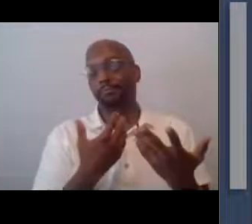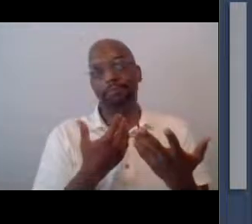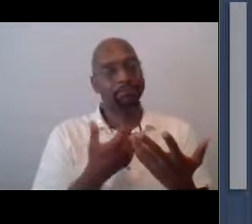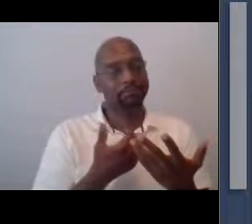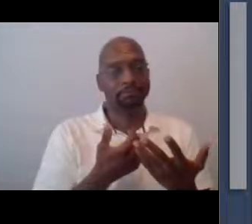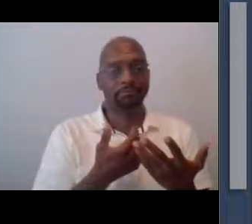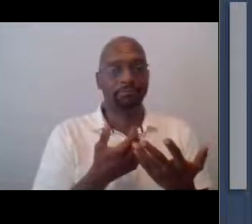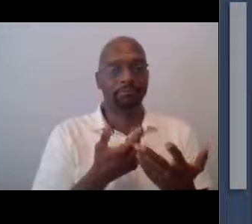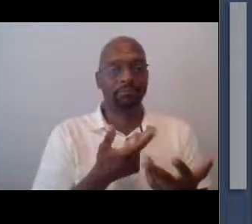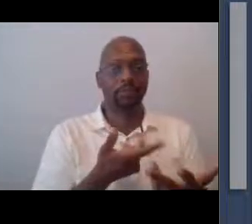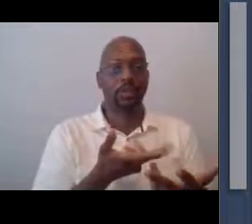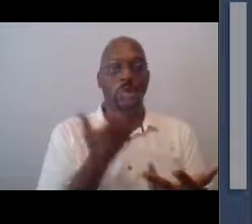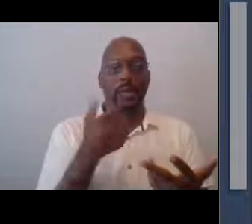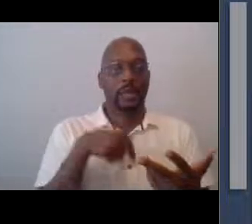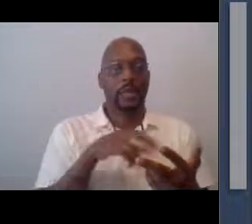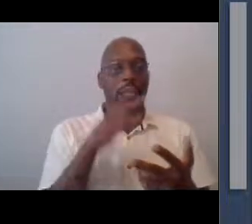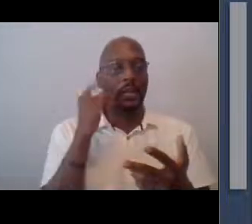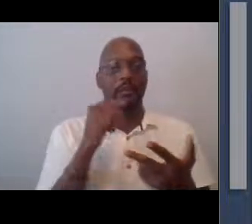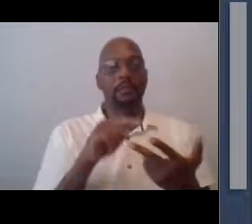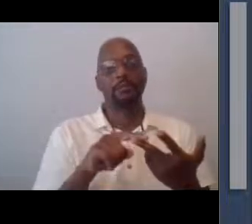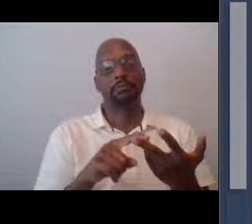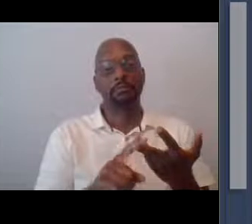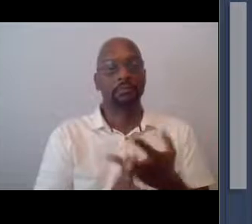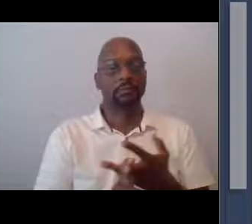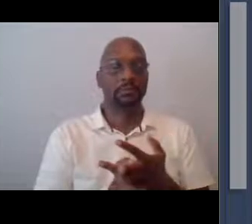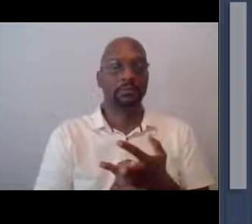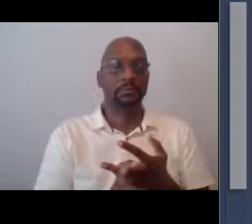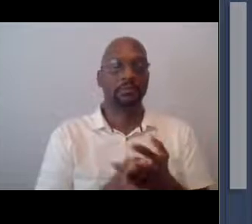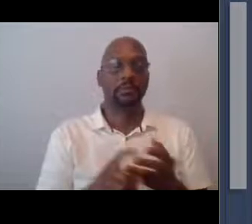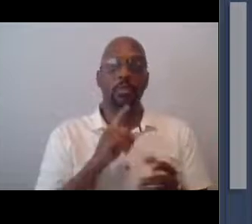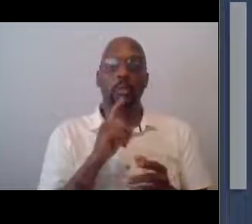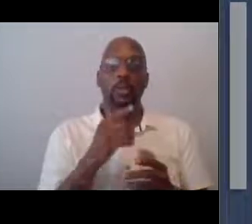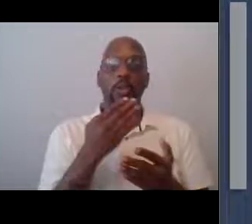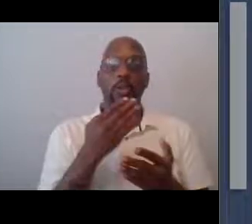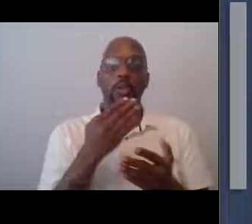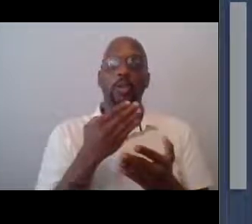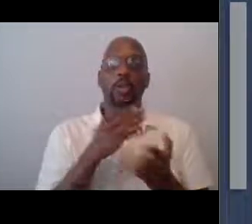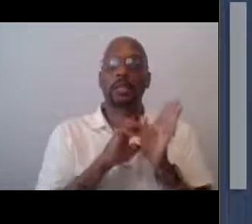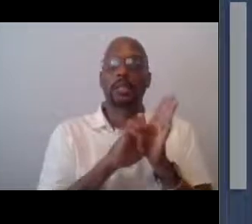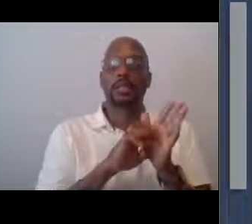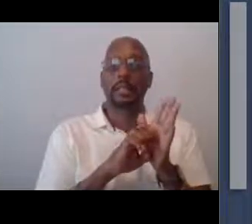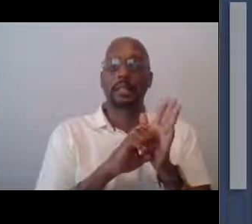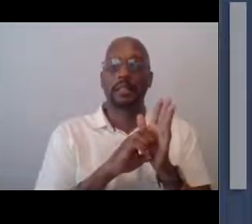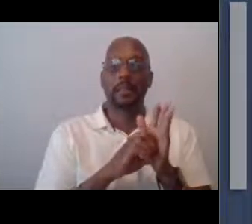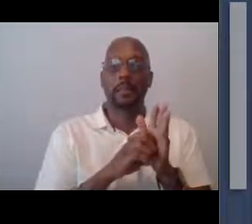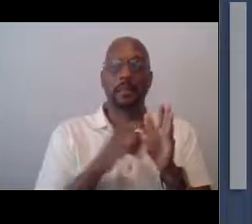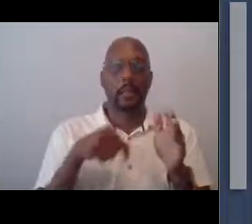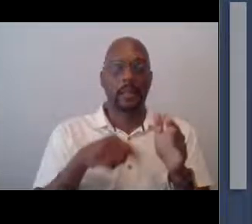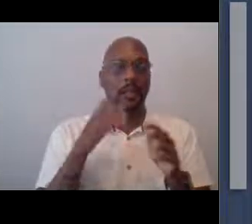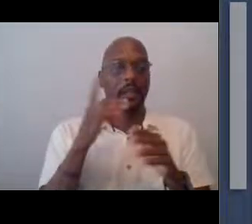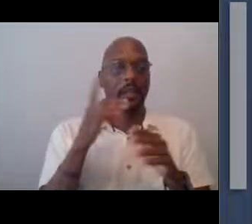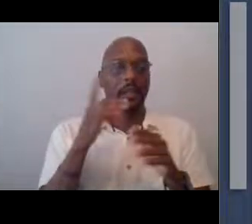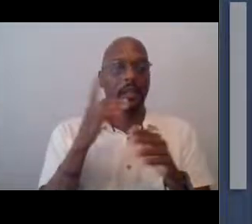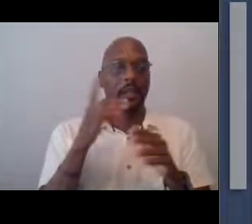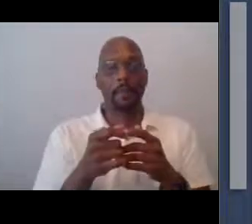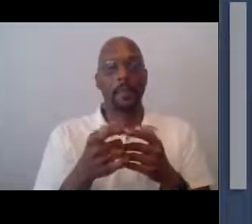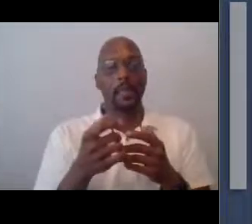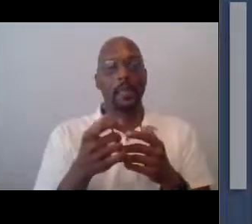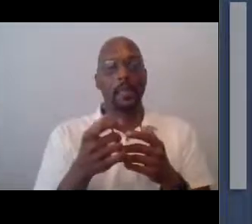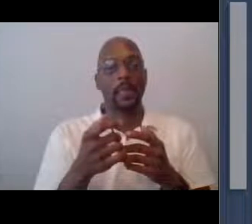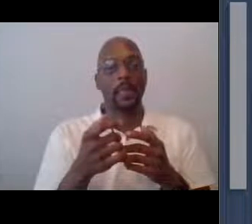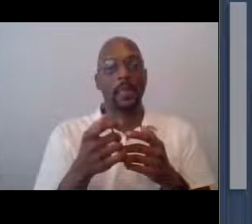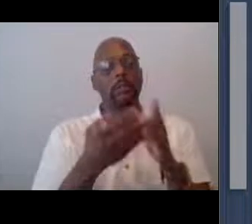in California that were really great examples. So it was really great opportunity for examples here in California and around the country. But there's